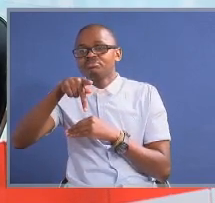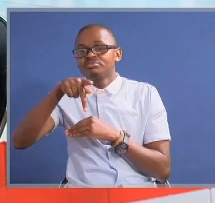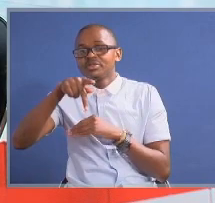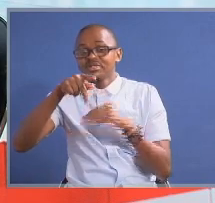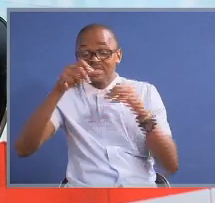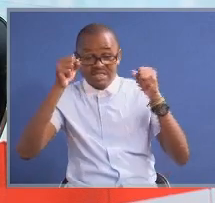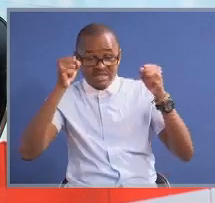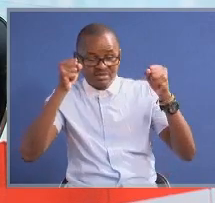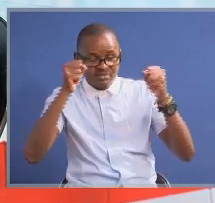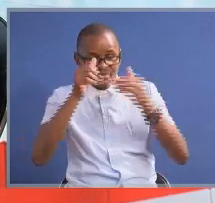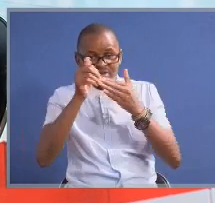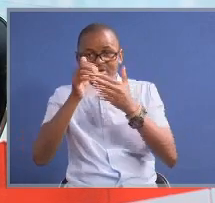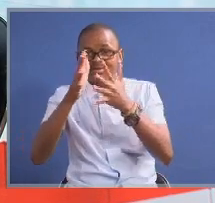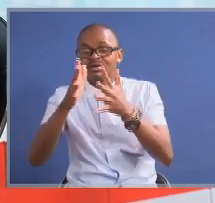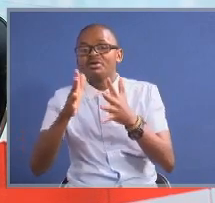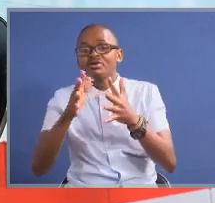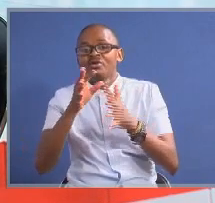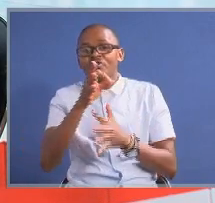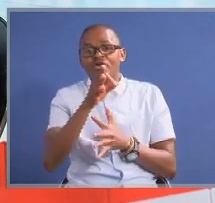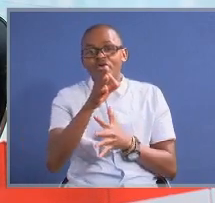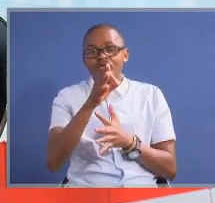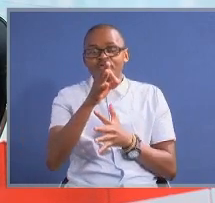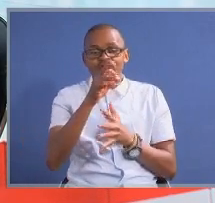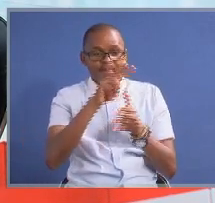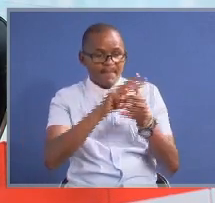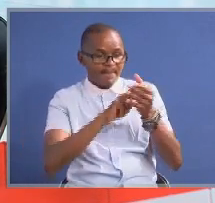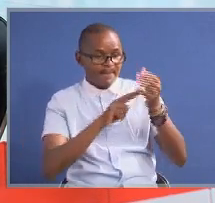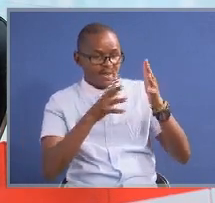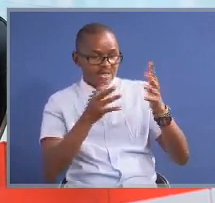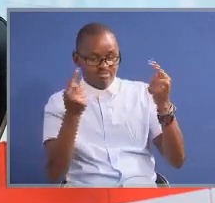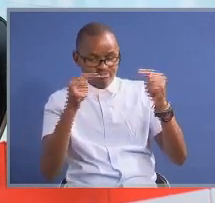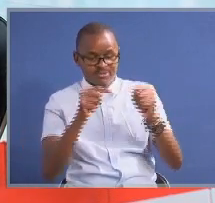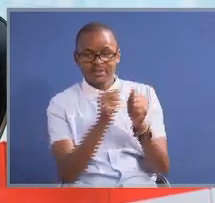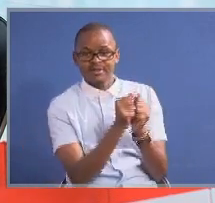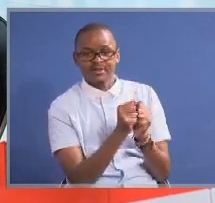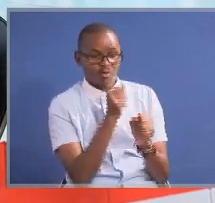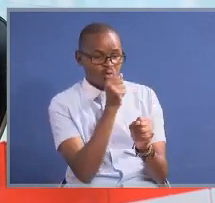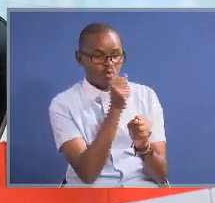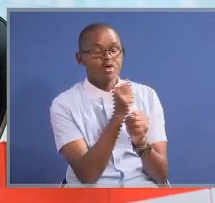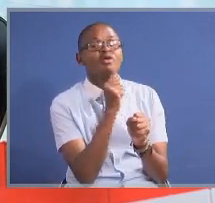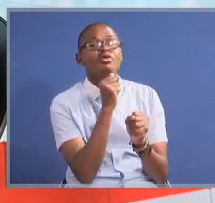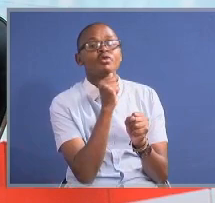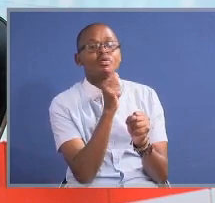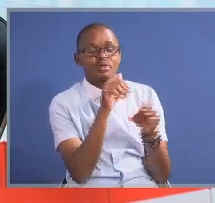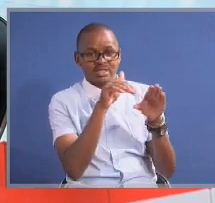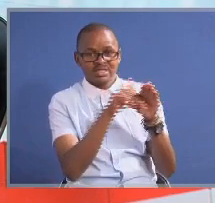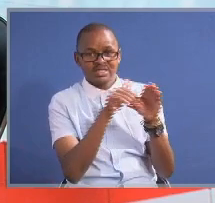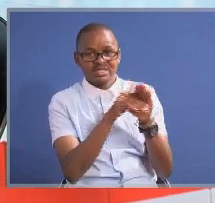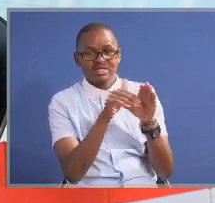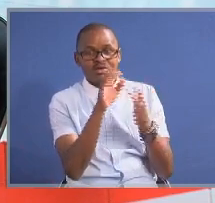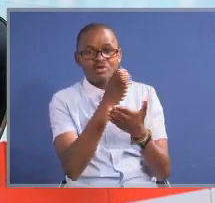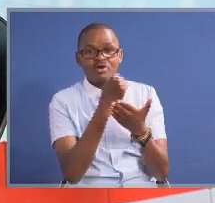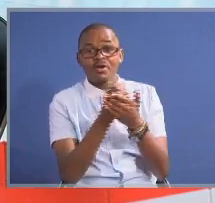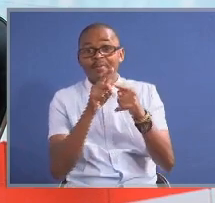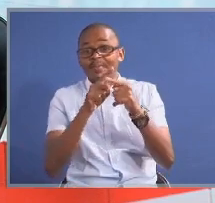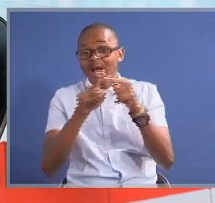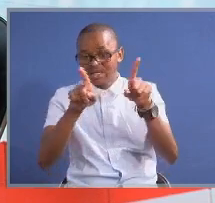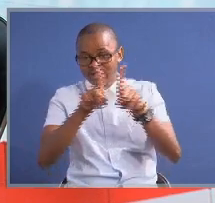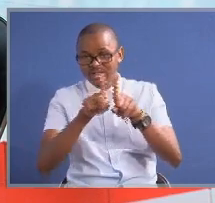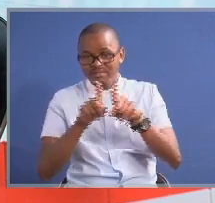The strong desire of leaders, of the partners to come together, work not only in terms of economic cooperation, but